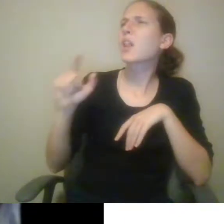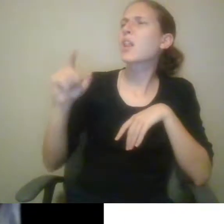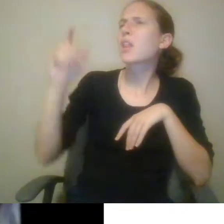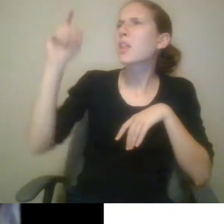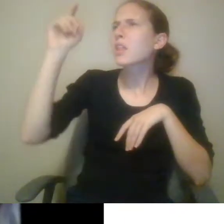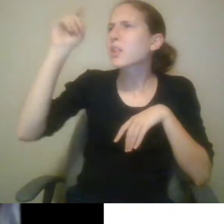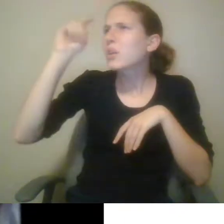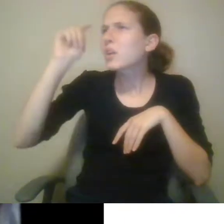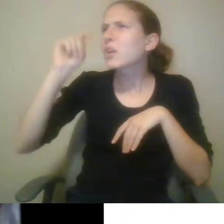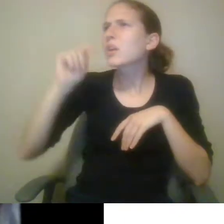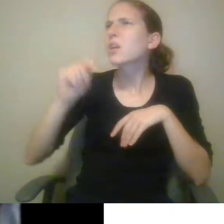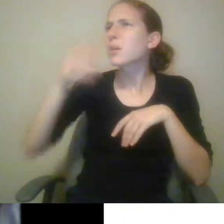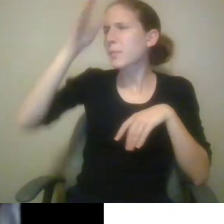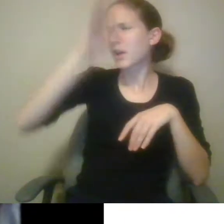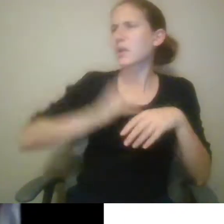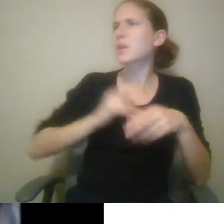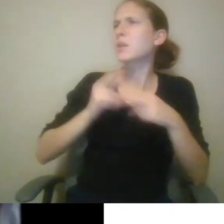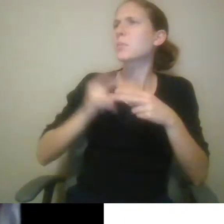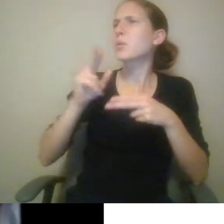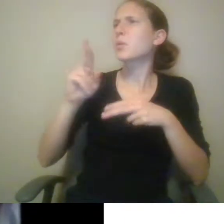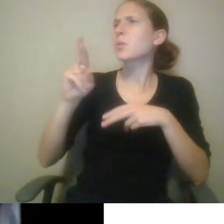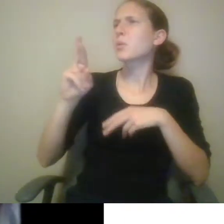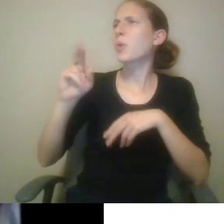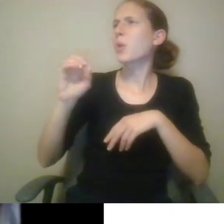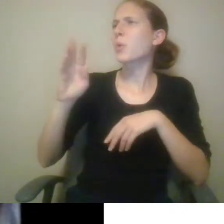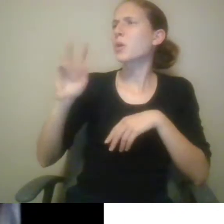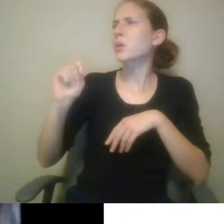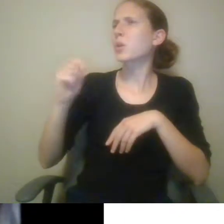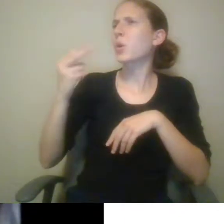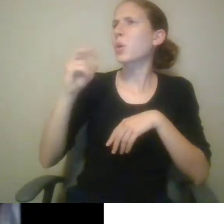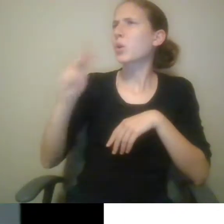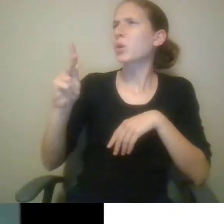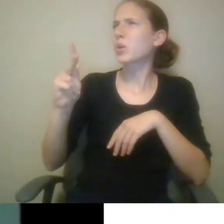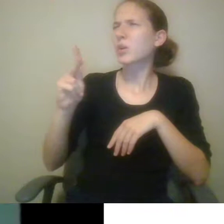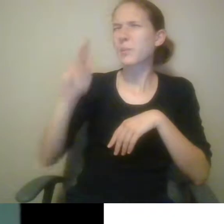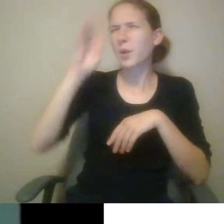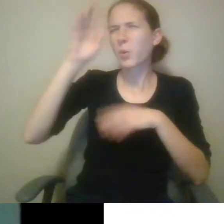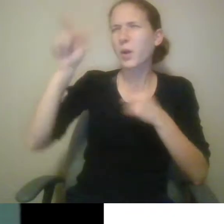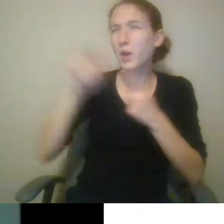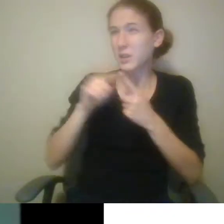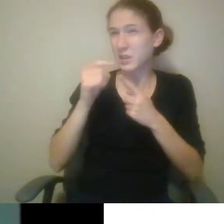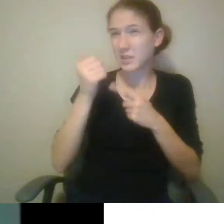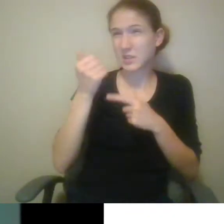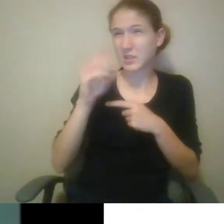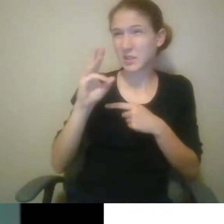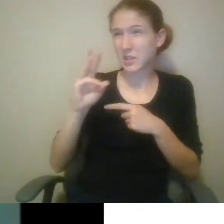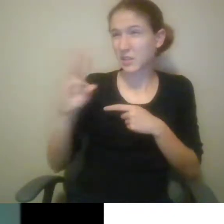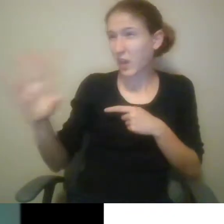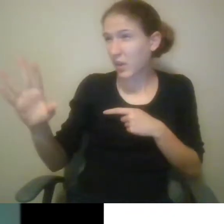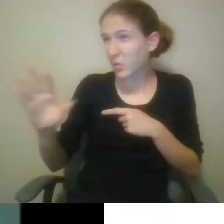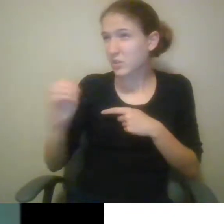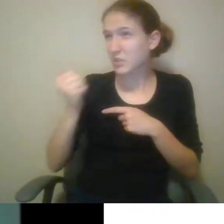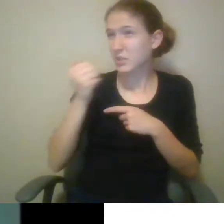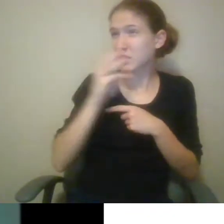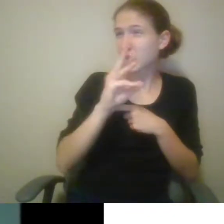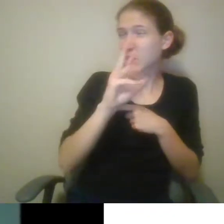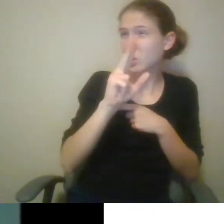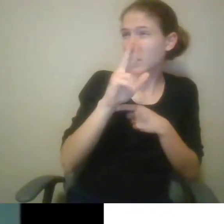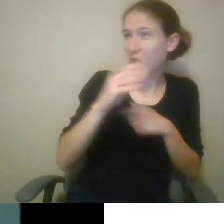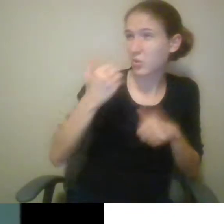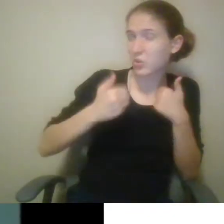35? 65. 1665. Okay, it's good to check. Becky. Yeah.